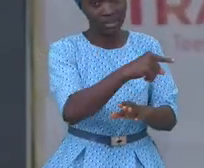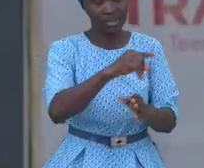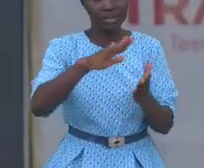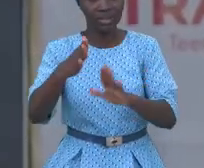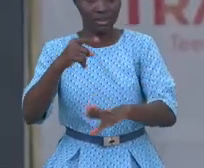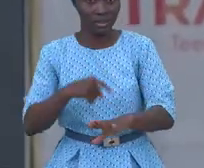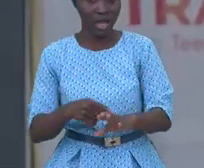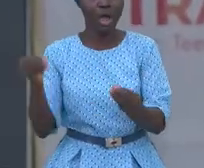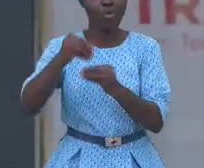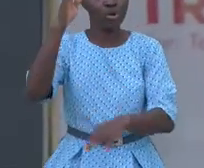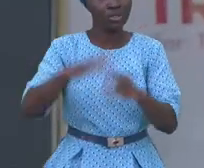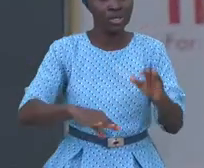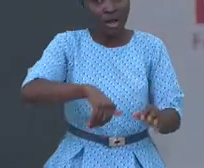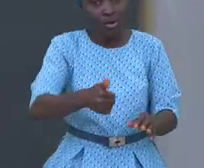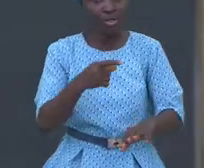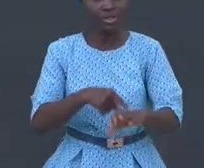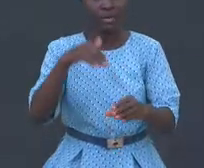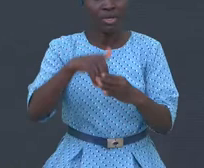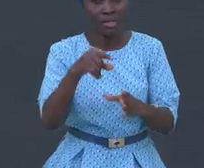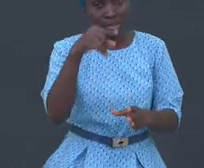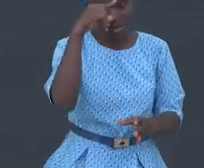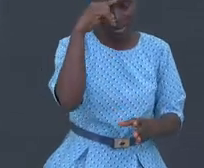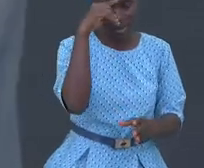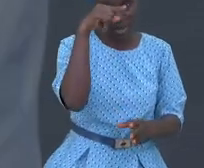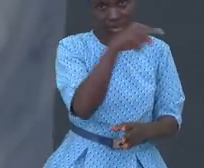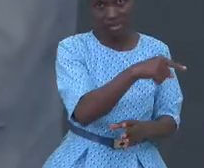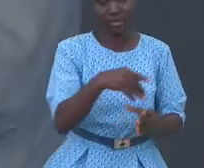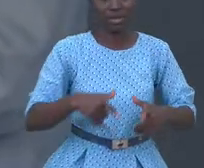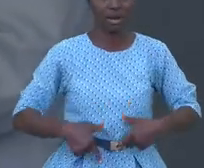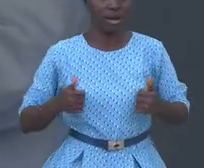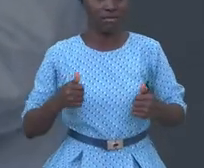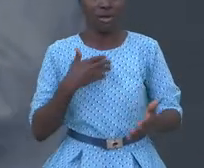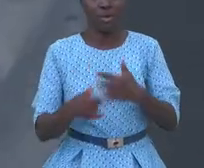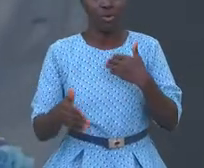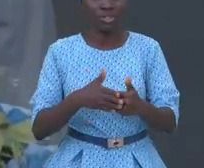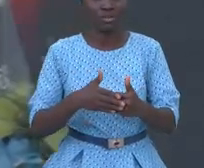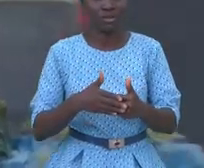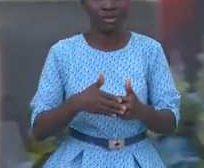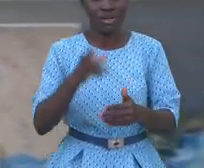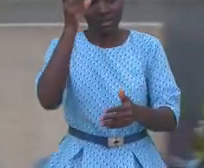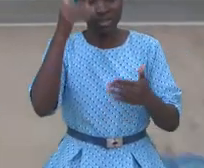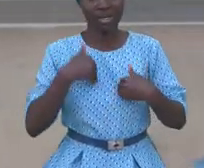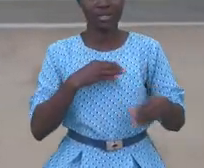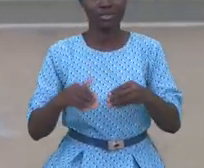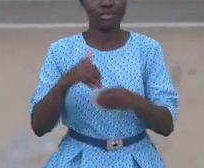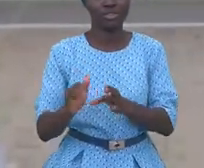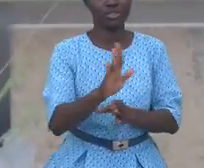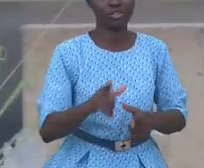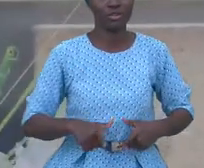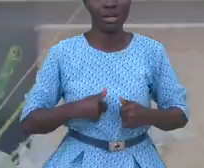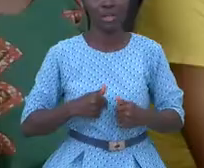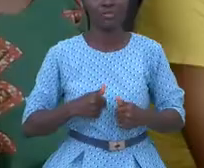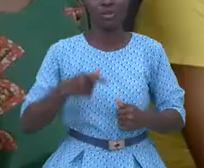time in his life. Whatever Satan has done in your life, the Almighty God will reverse it